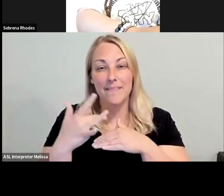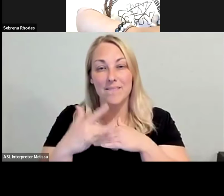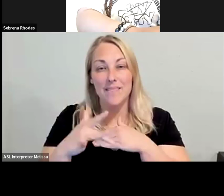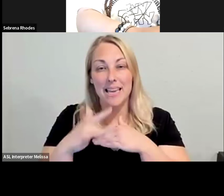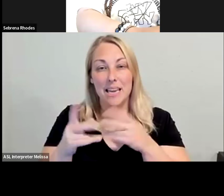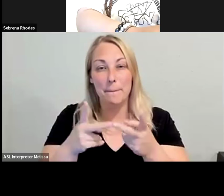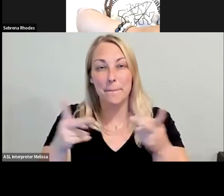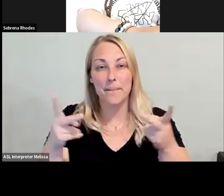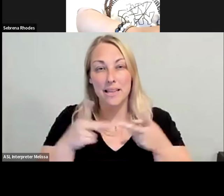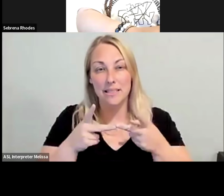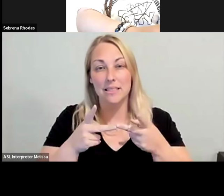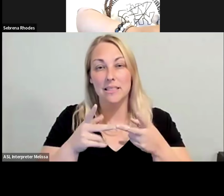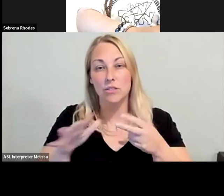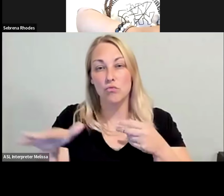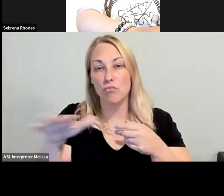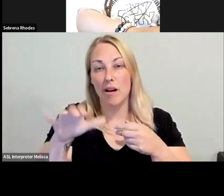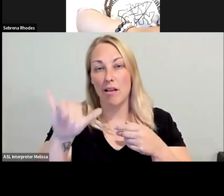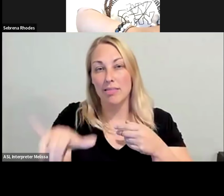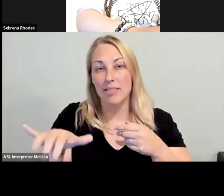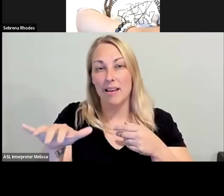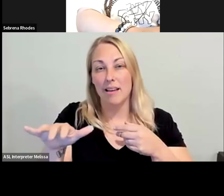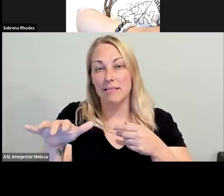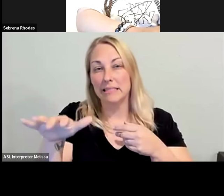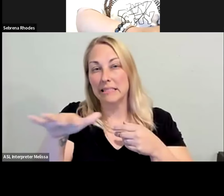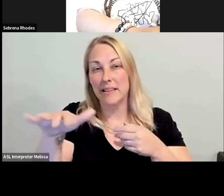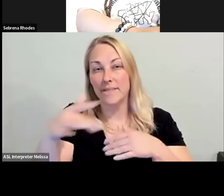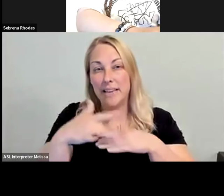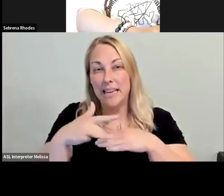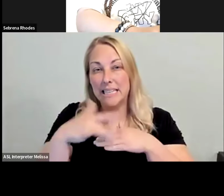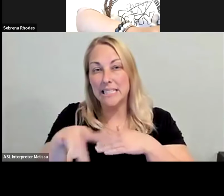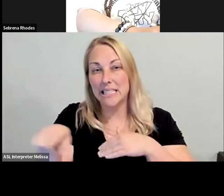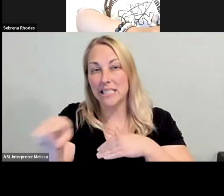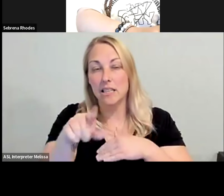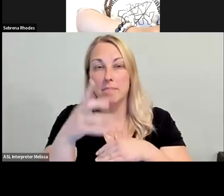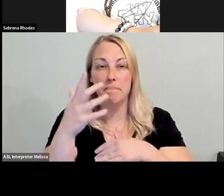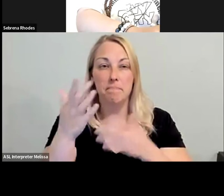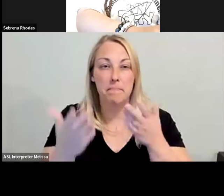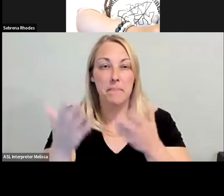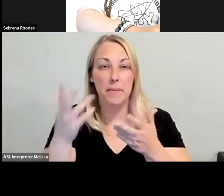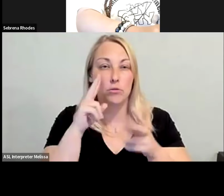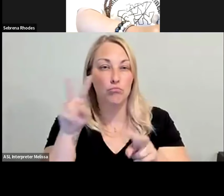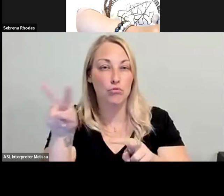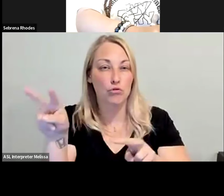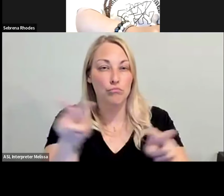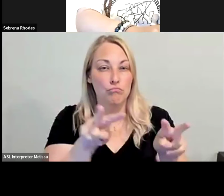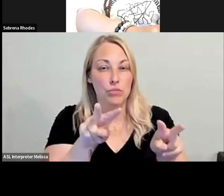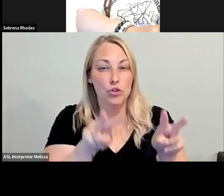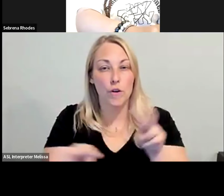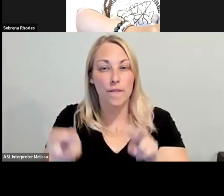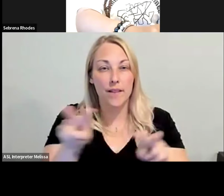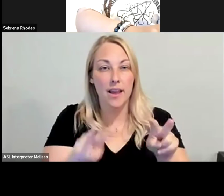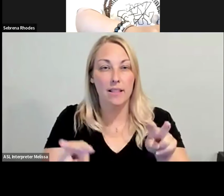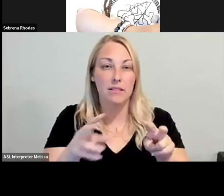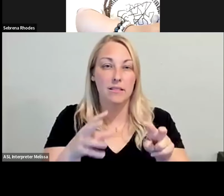places around that area and maybe do some surveillance and then do more of an